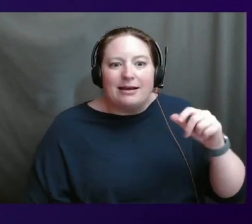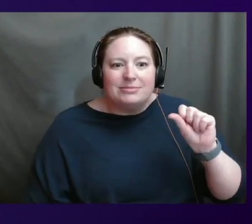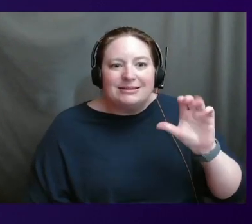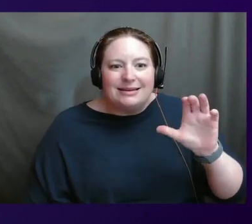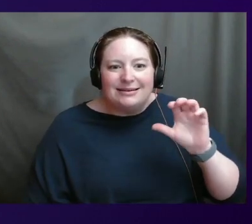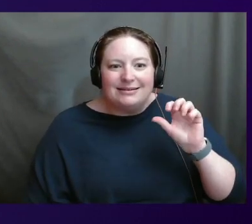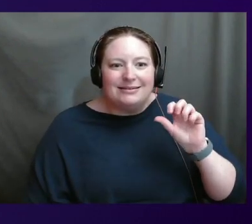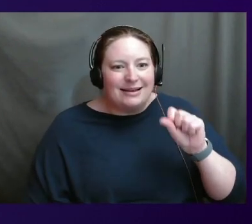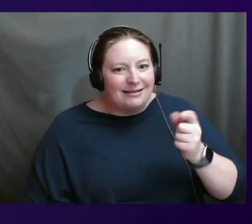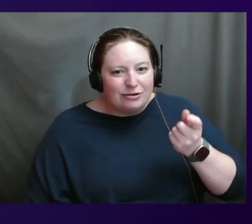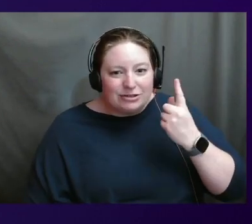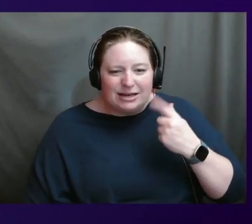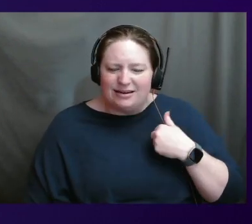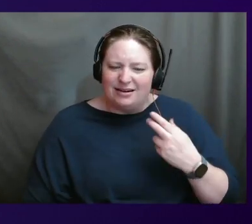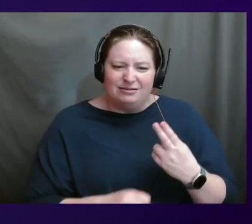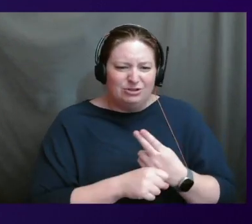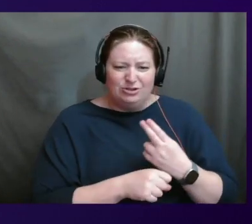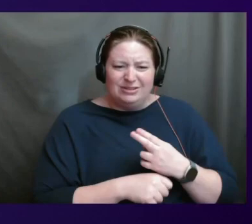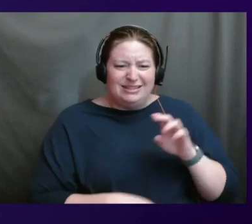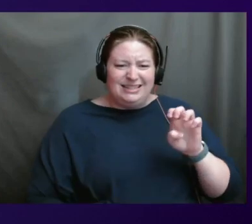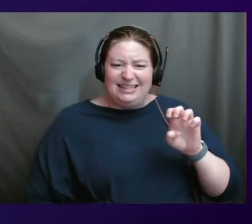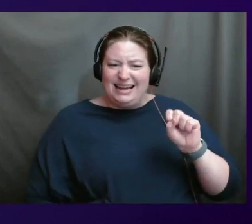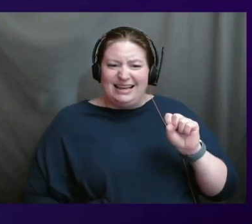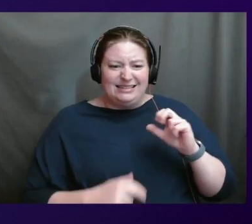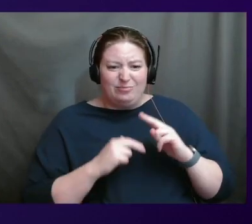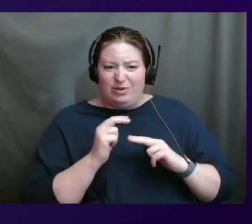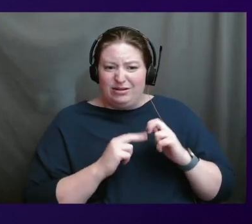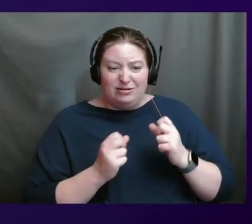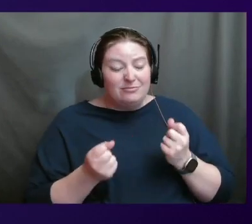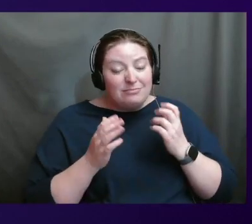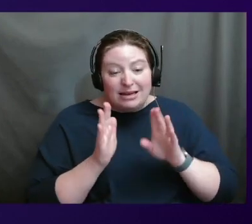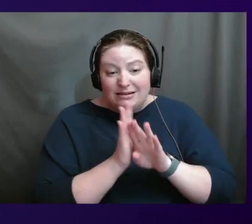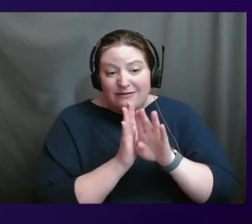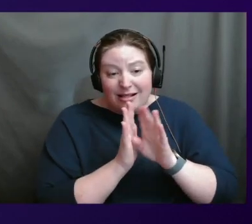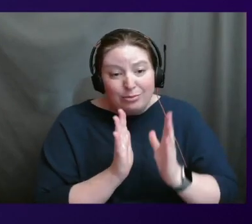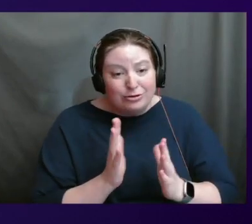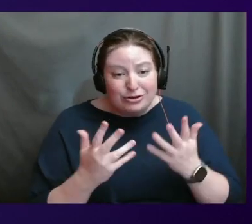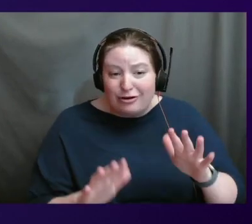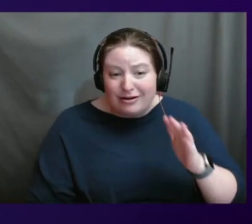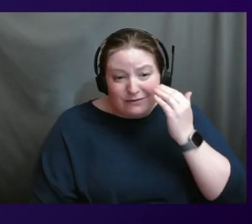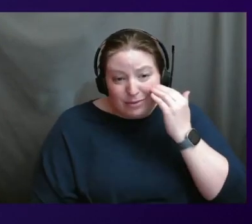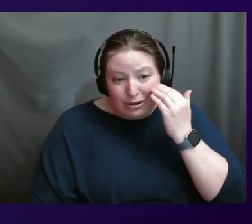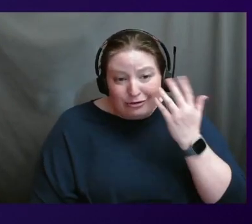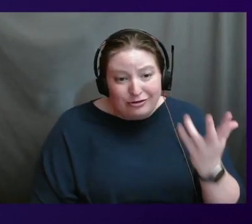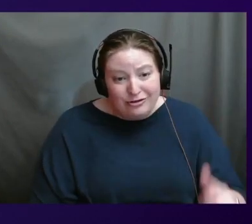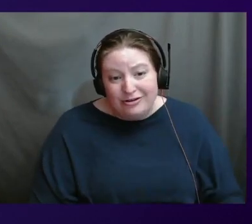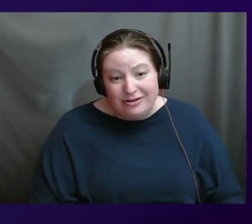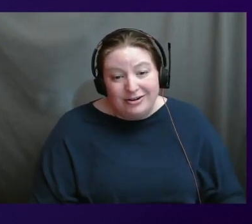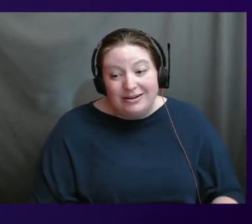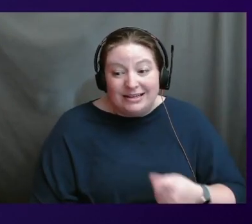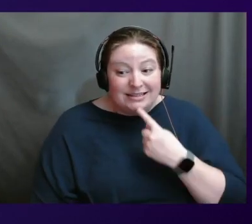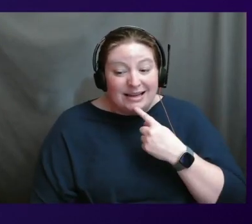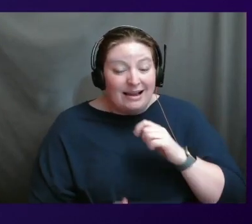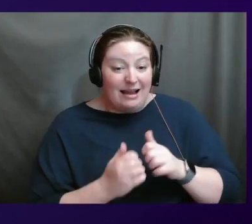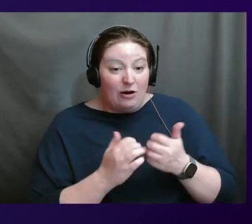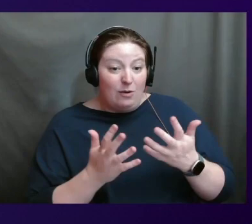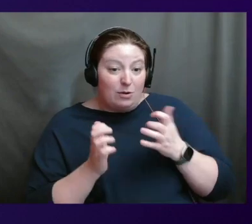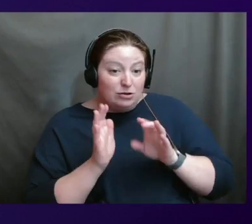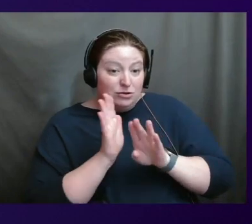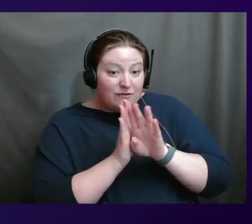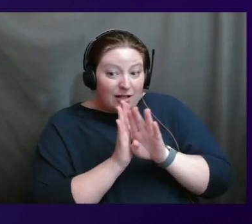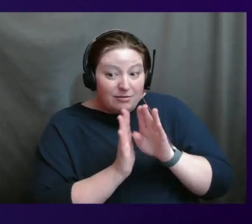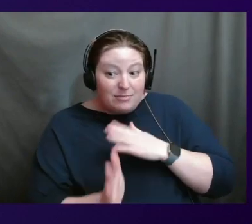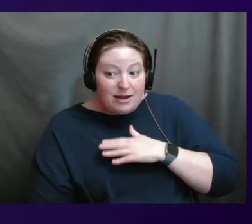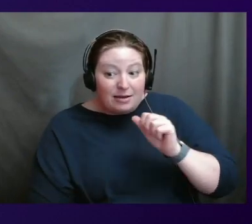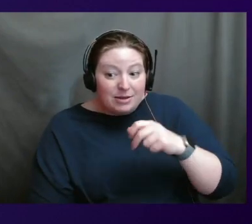enough. I'm just using ESBuild, which a lot of developers are already familiar with. I can say, hey, this is how I want to develop my application, build out